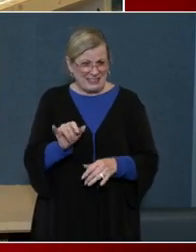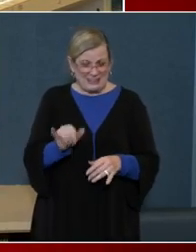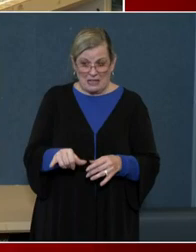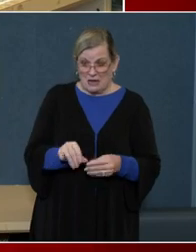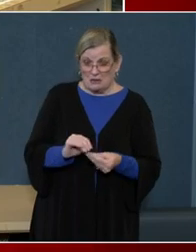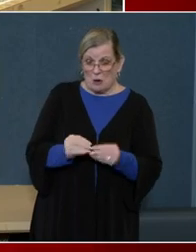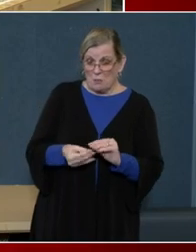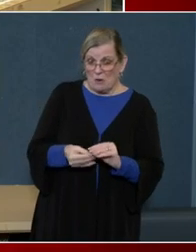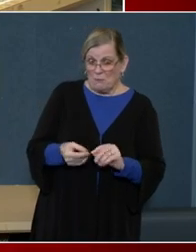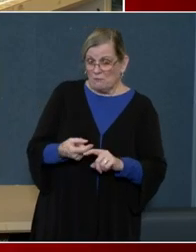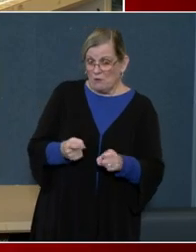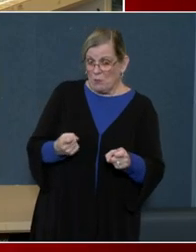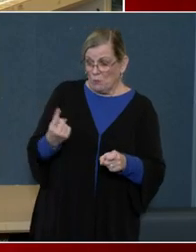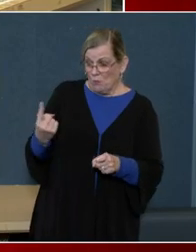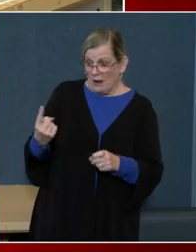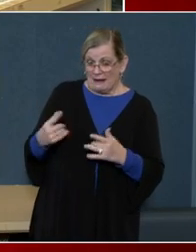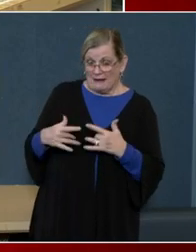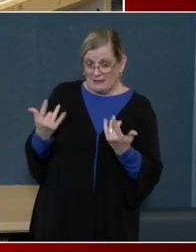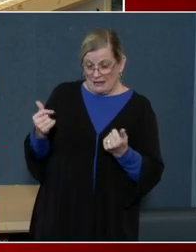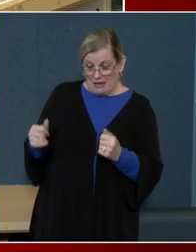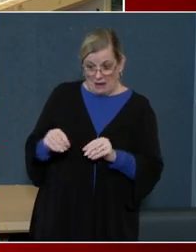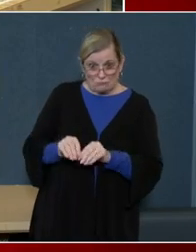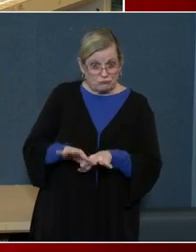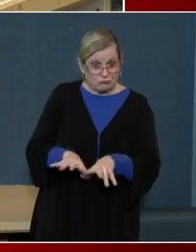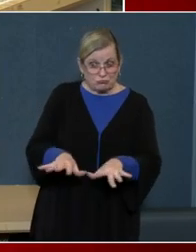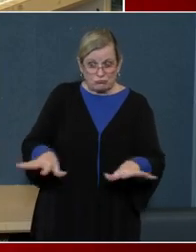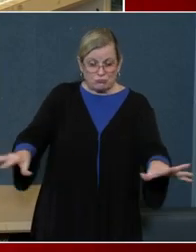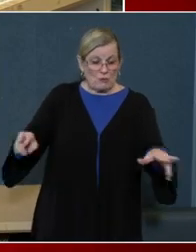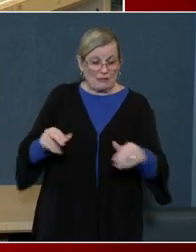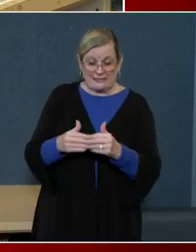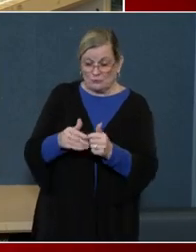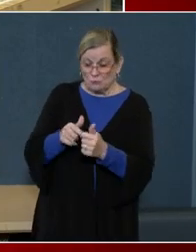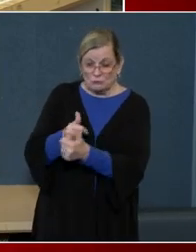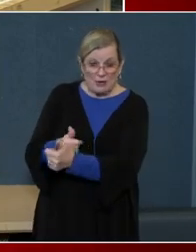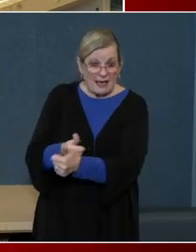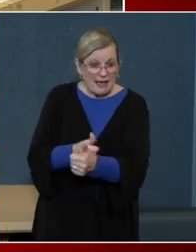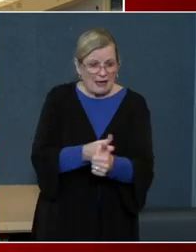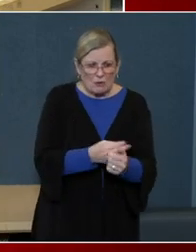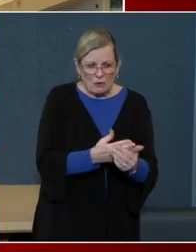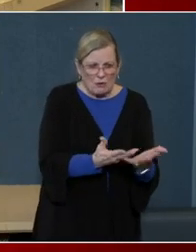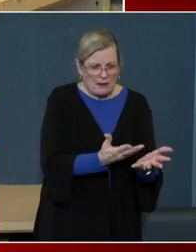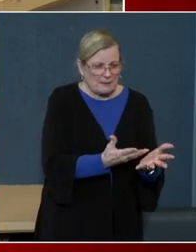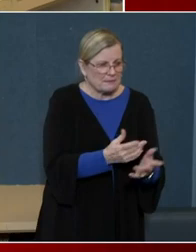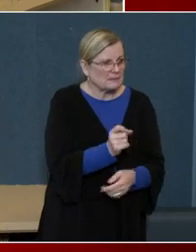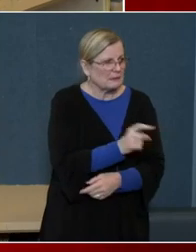can trace back to? Or would that, how would you characterize that?